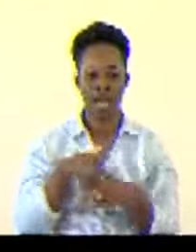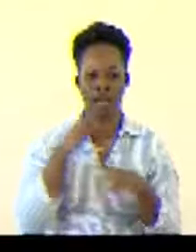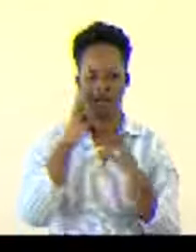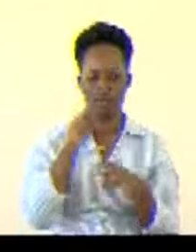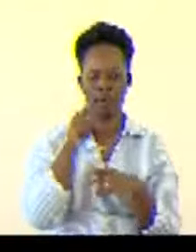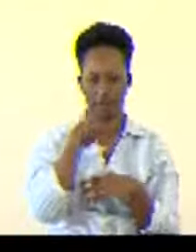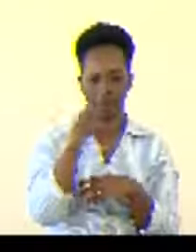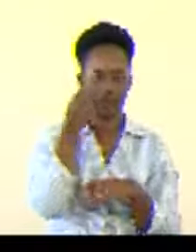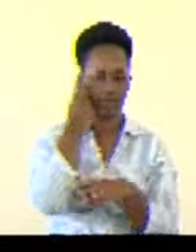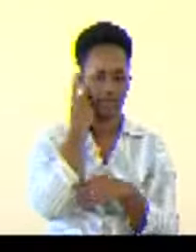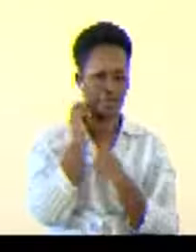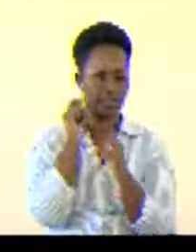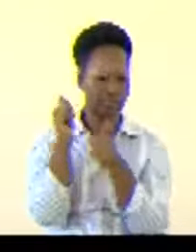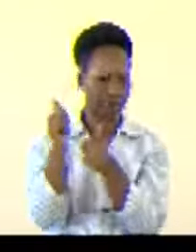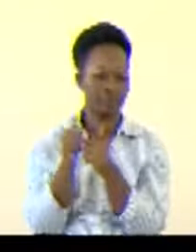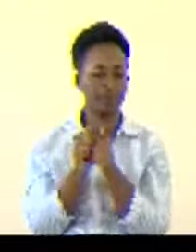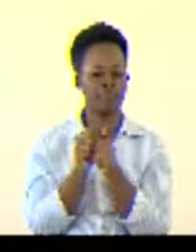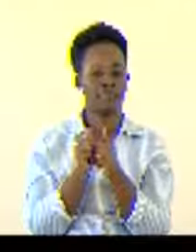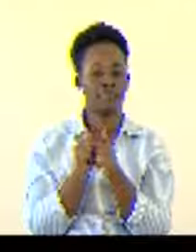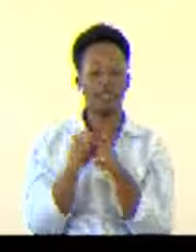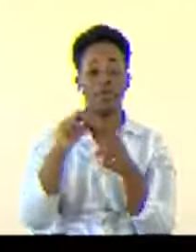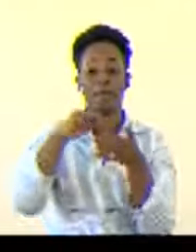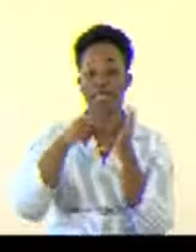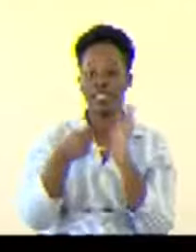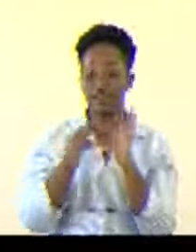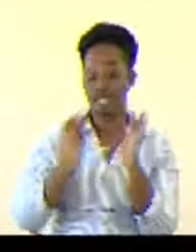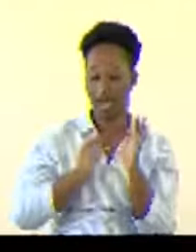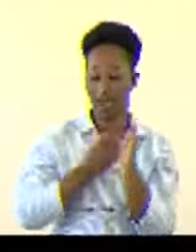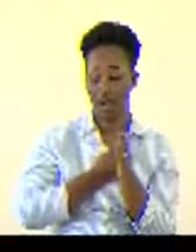therefore? It means that our current ratio